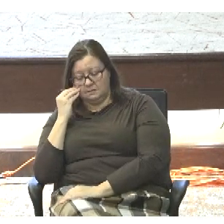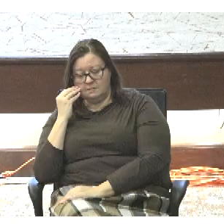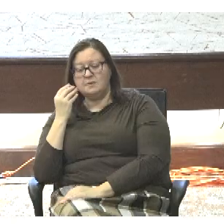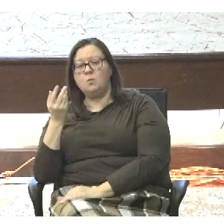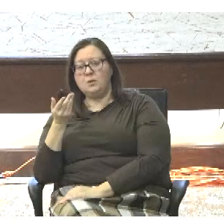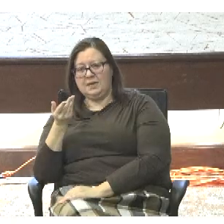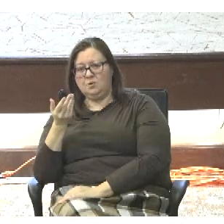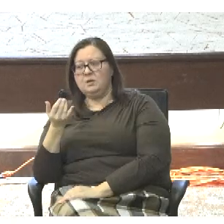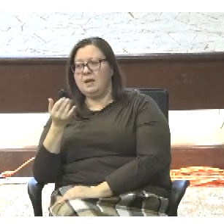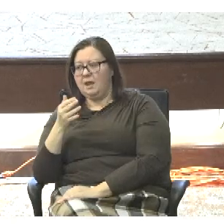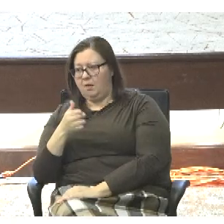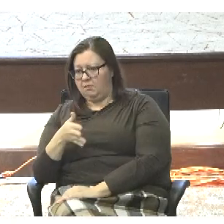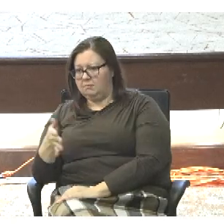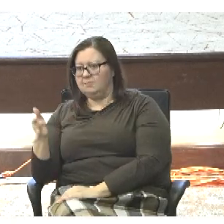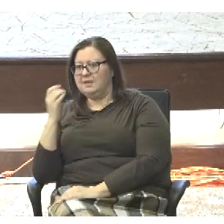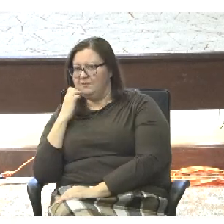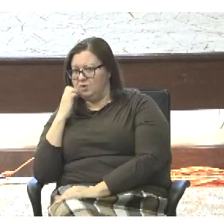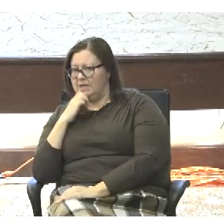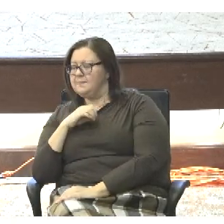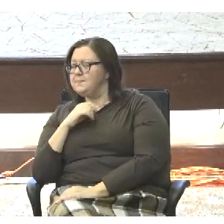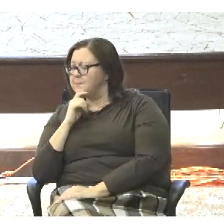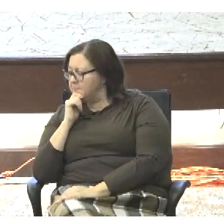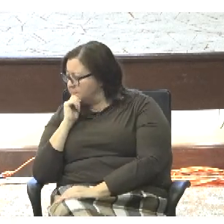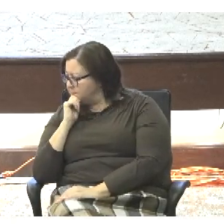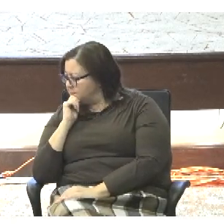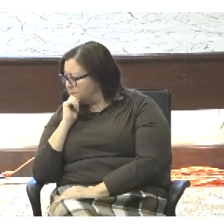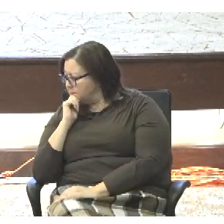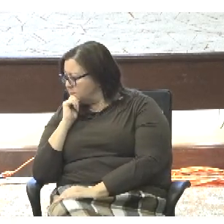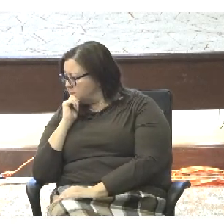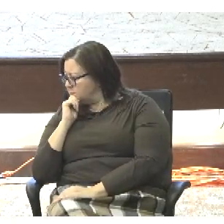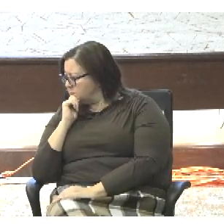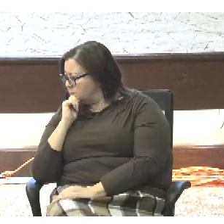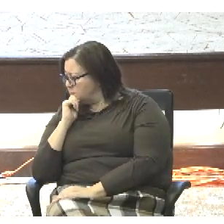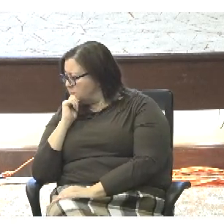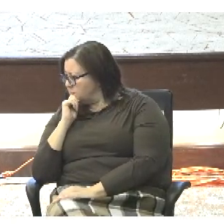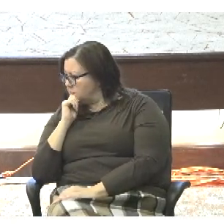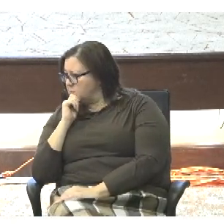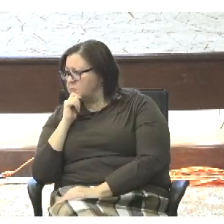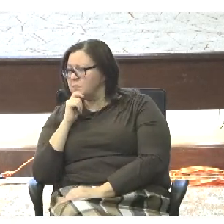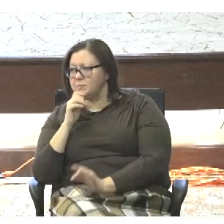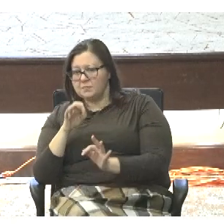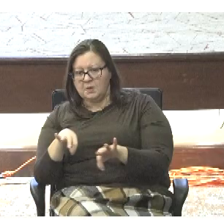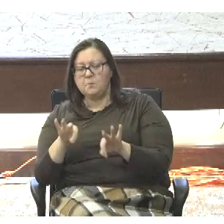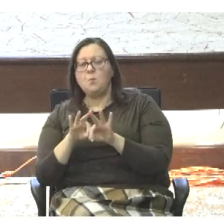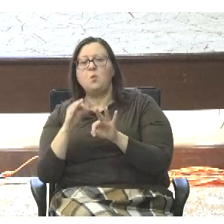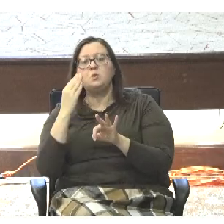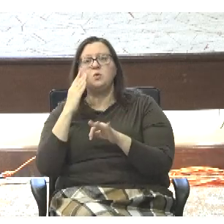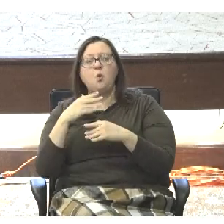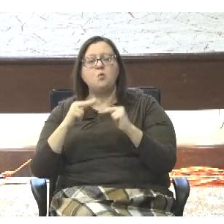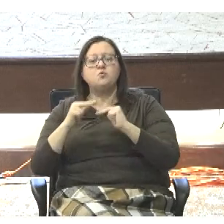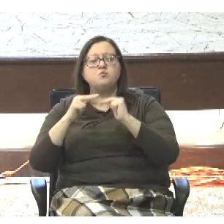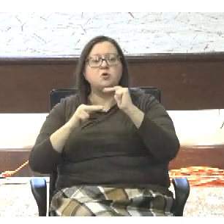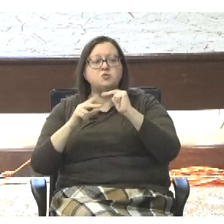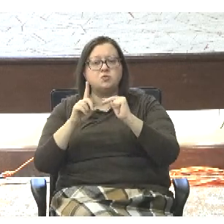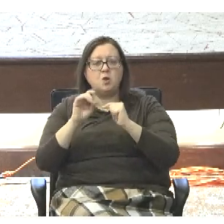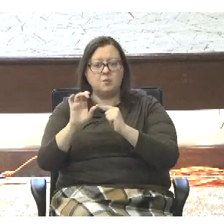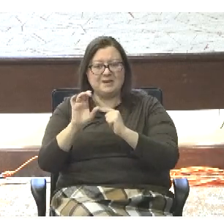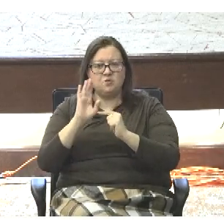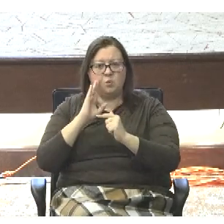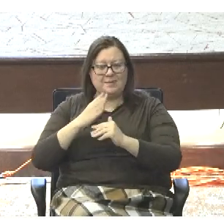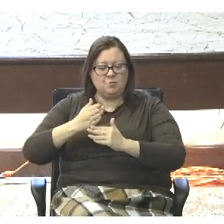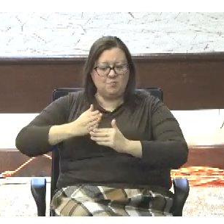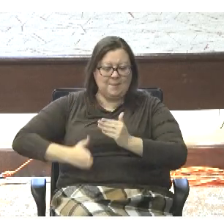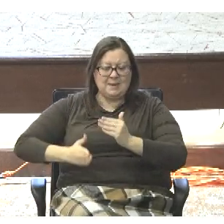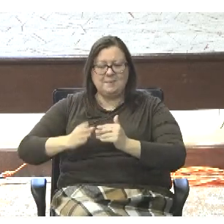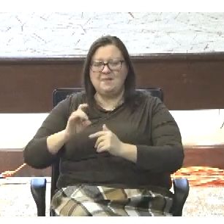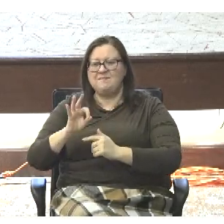keeps moving even further every day. But important to note, we're going to be wrapping up the construction documentation here